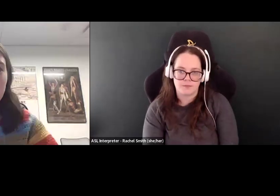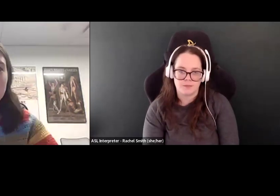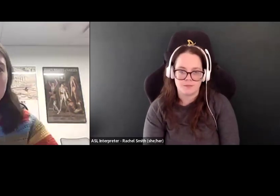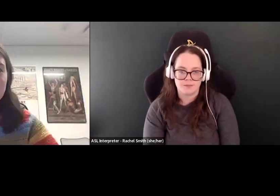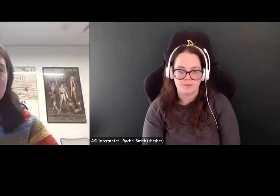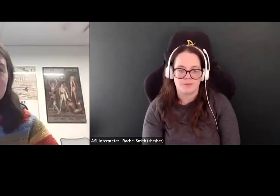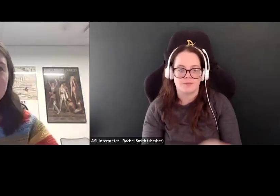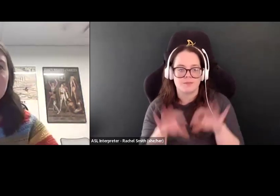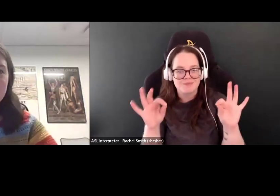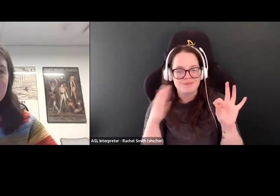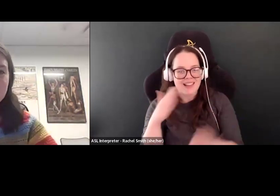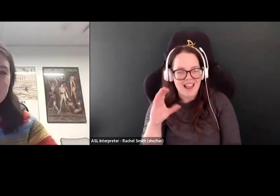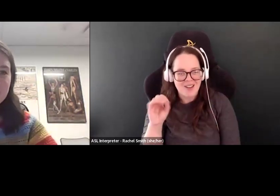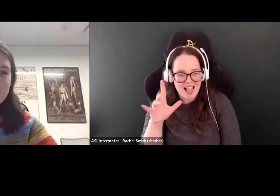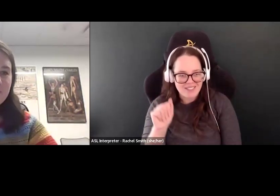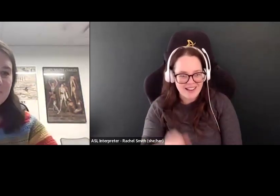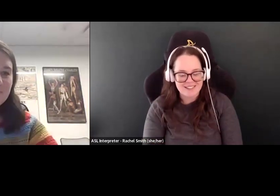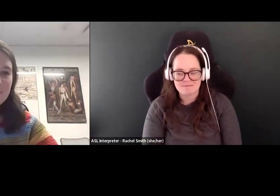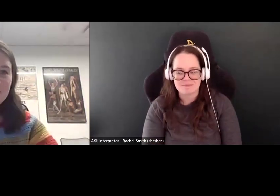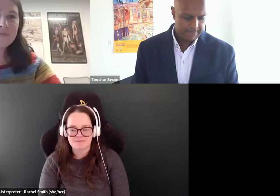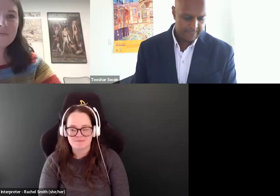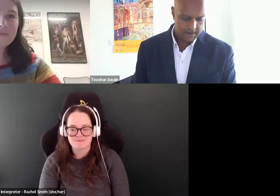Thank you, Olivia.